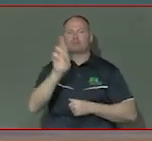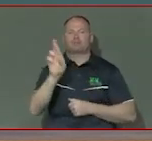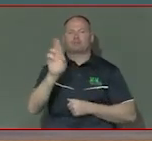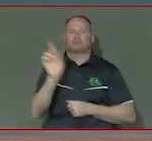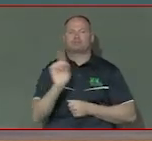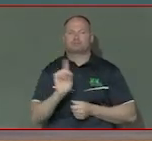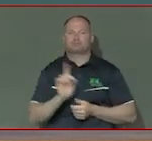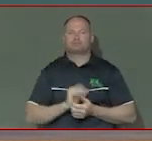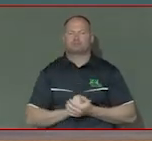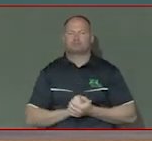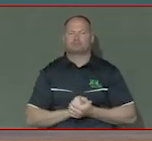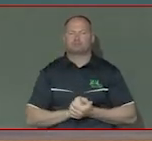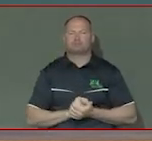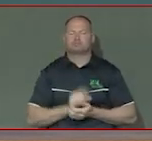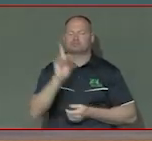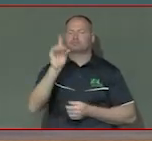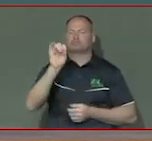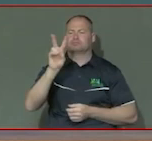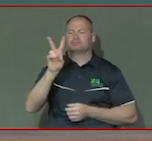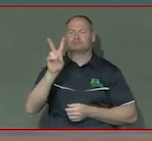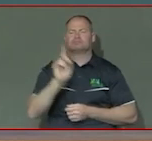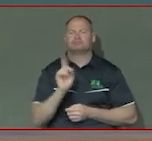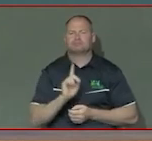Remember, what is your dividends?